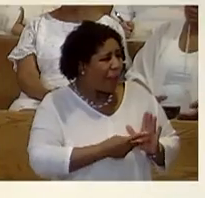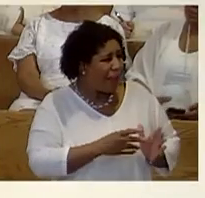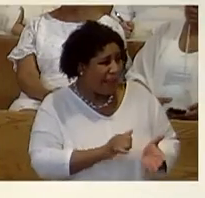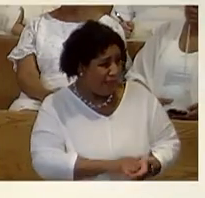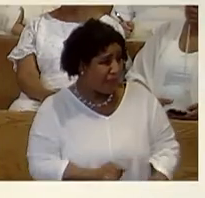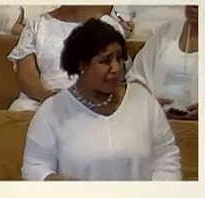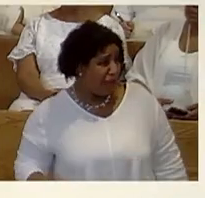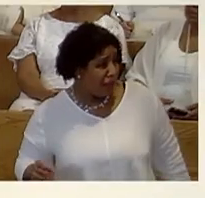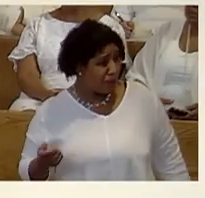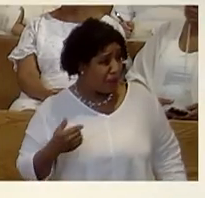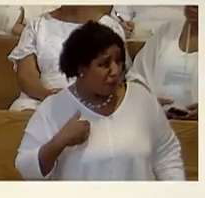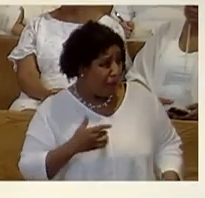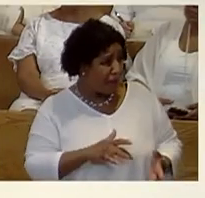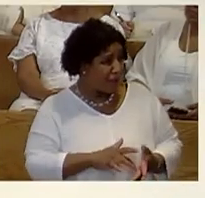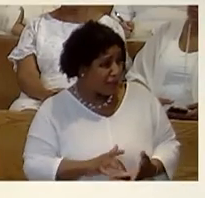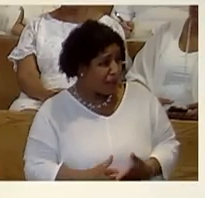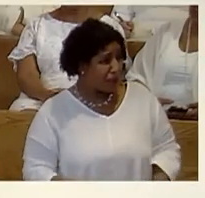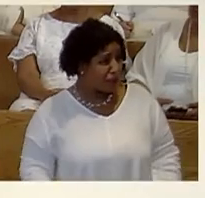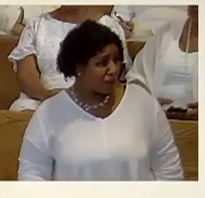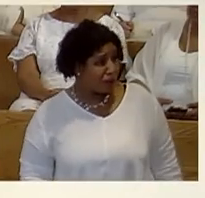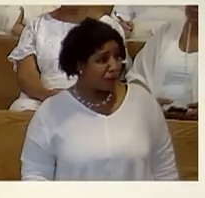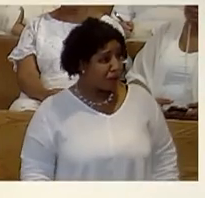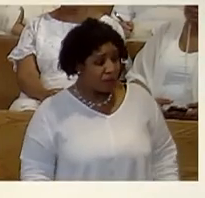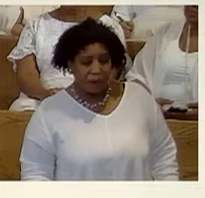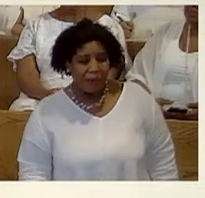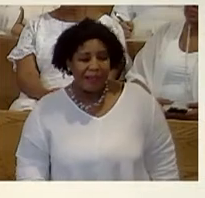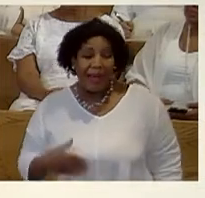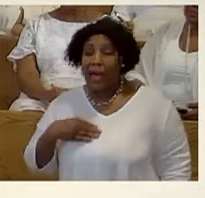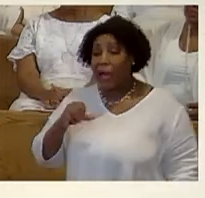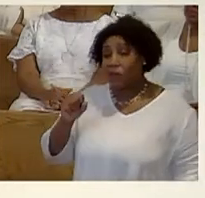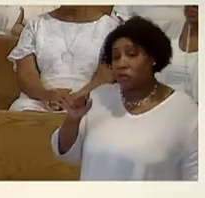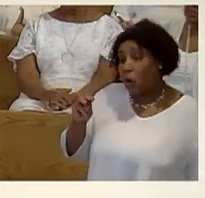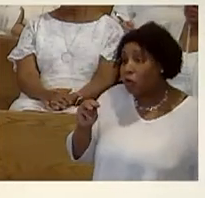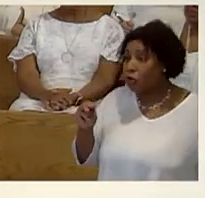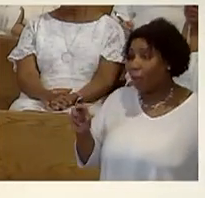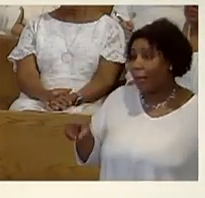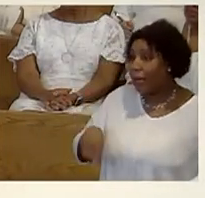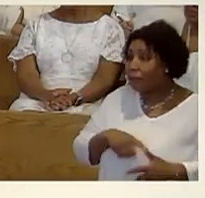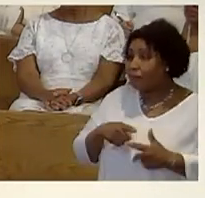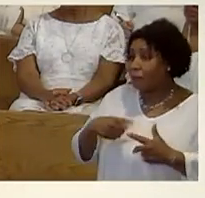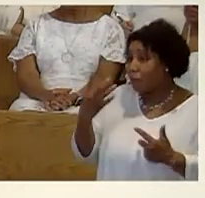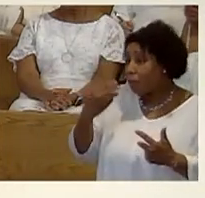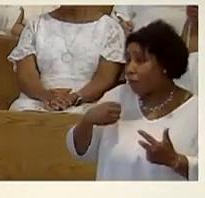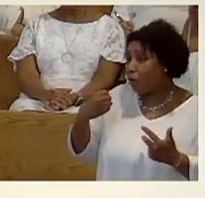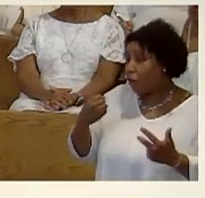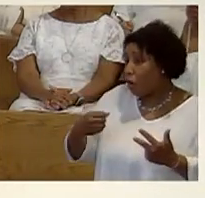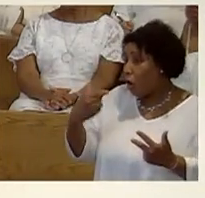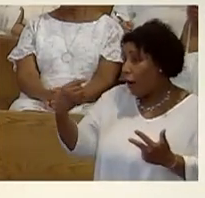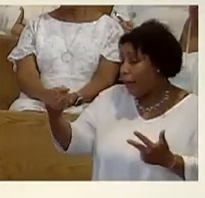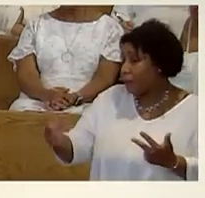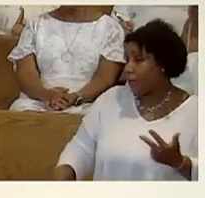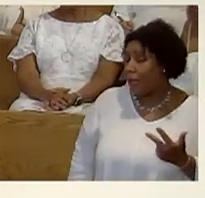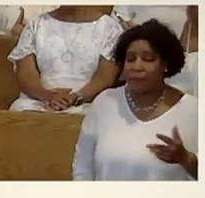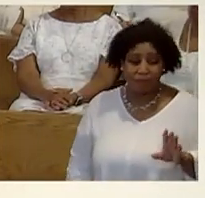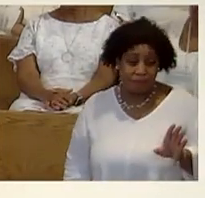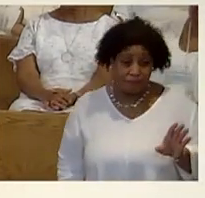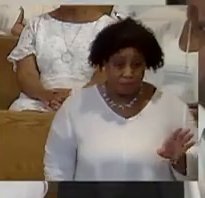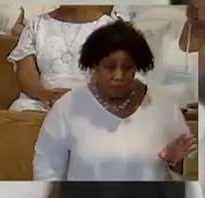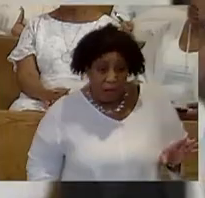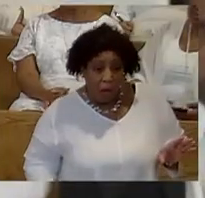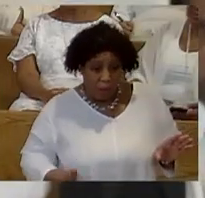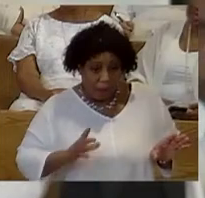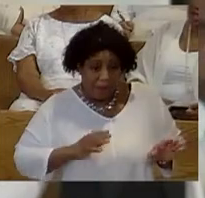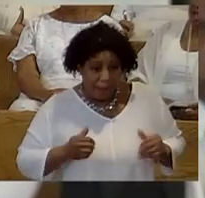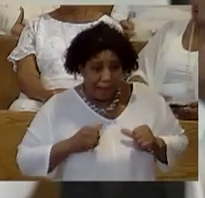is Jesus? I got the social media. I got my fine car waiting on the outside. Well, let me just tell you, baby, keep